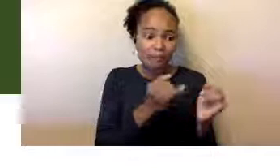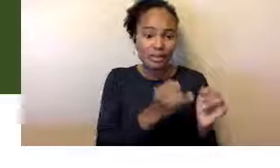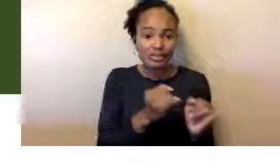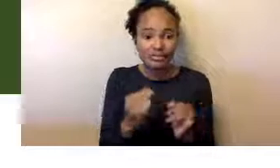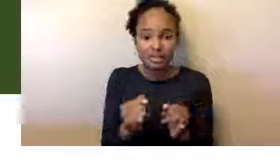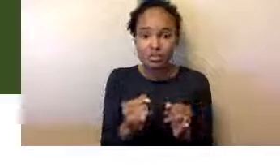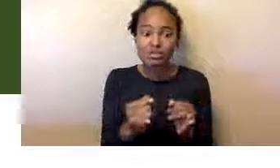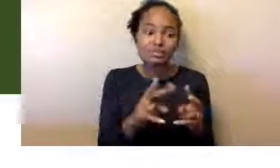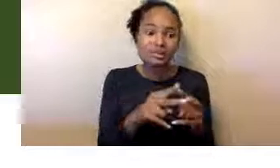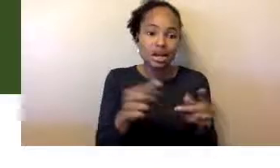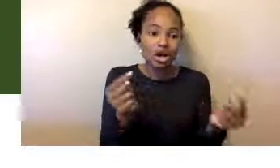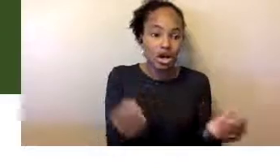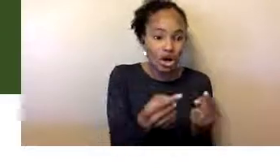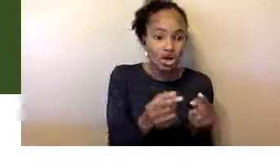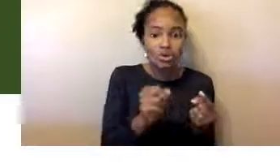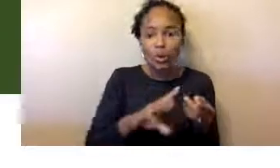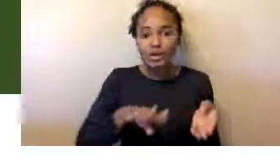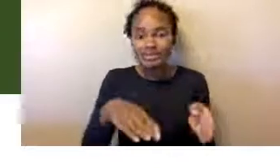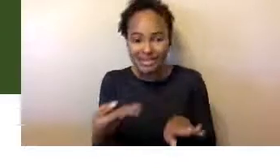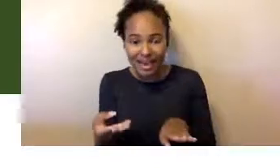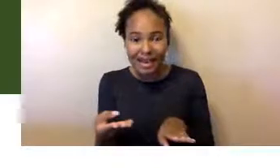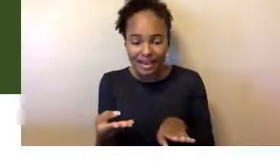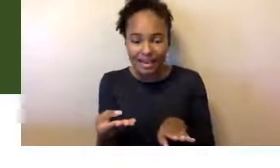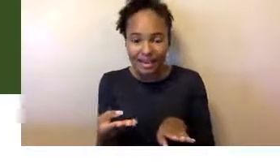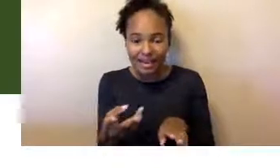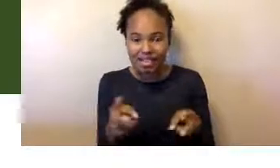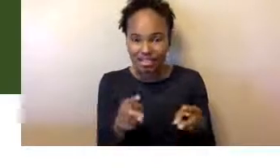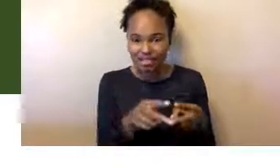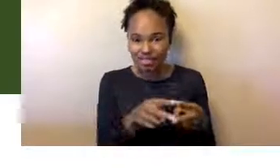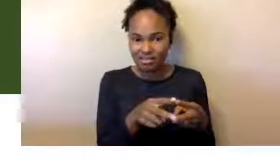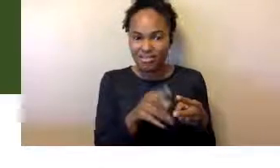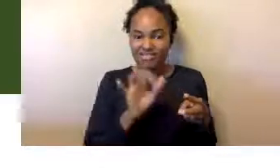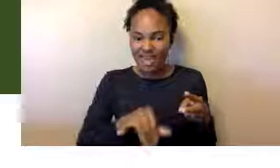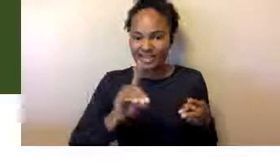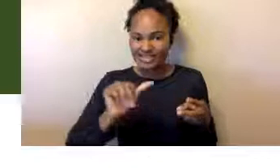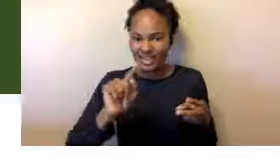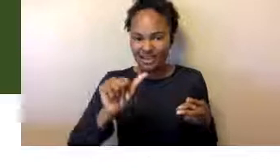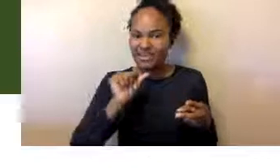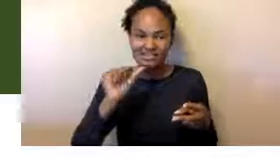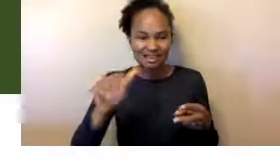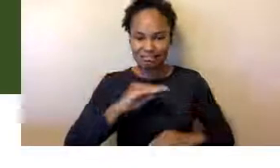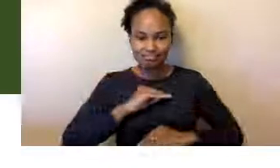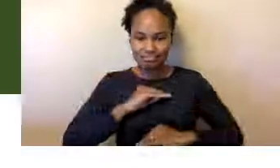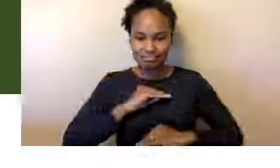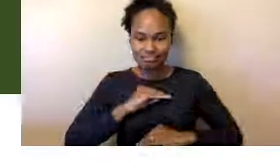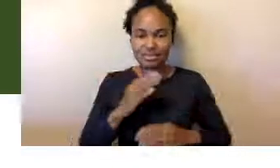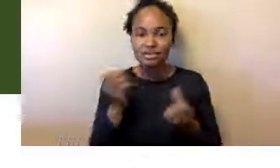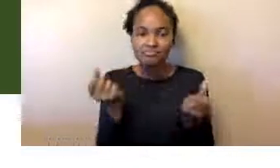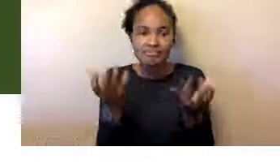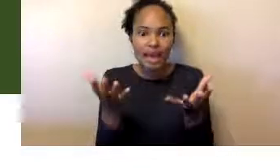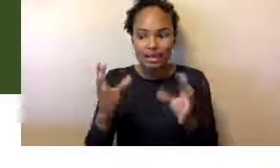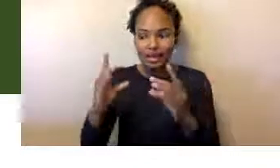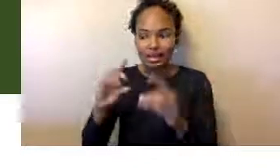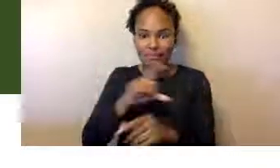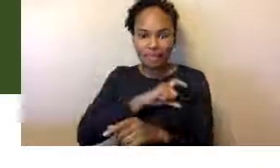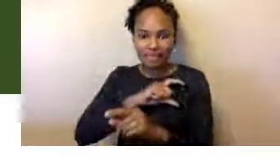or die during a police incident, even that data is incomplete because many departments don't